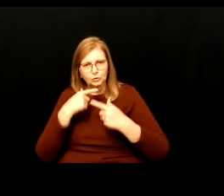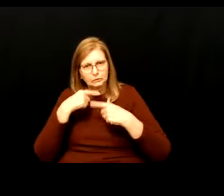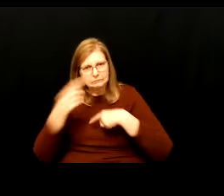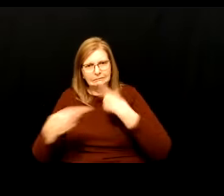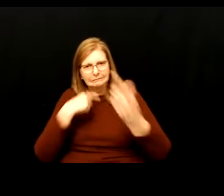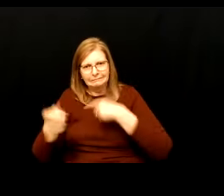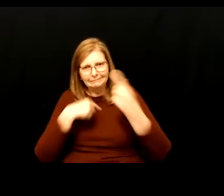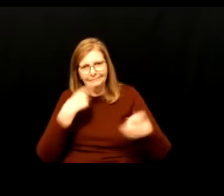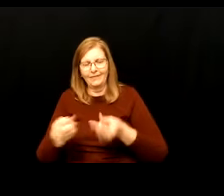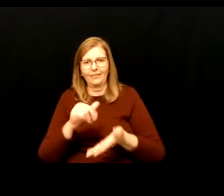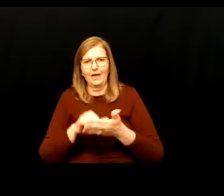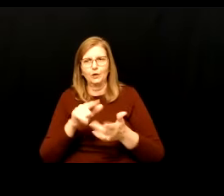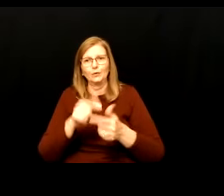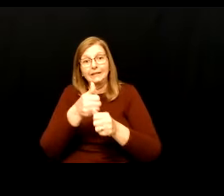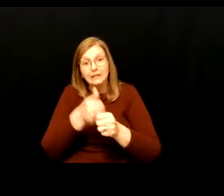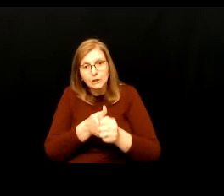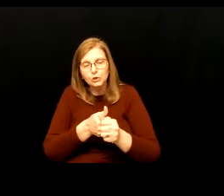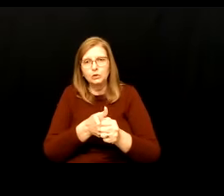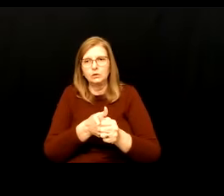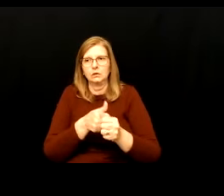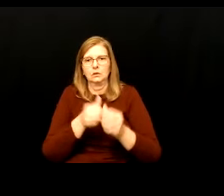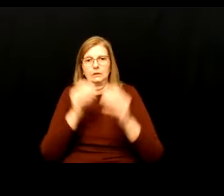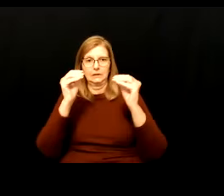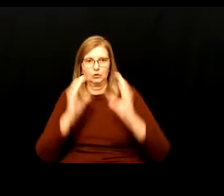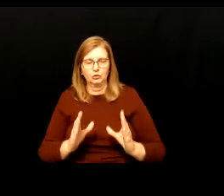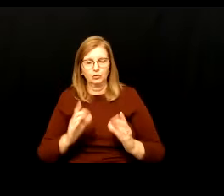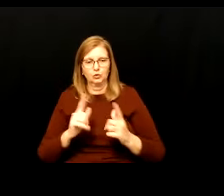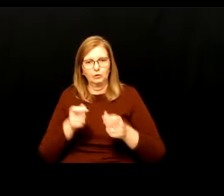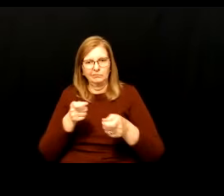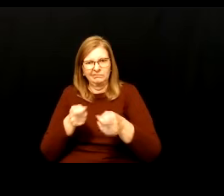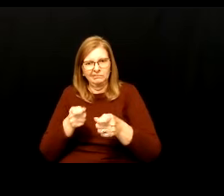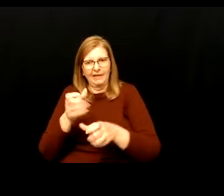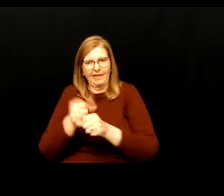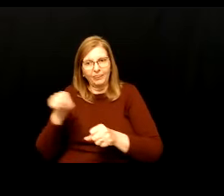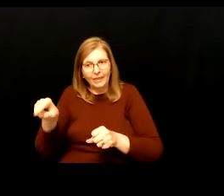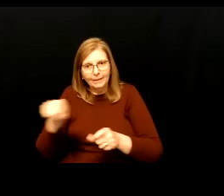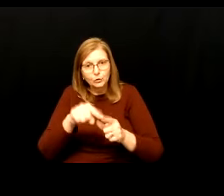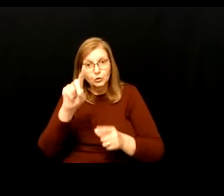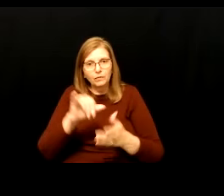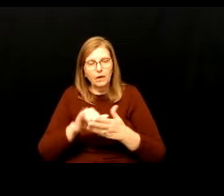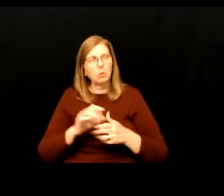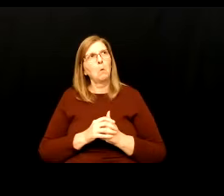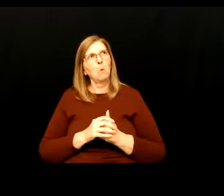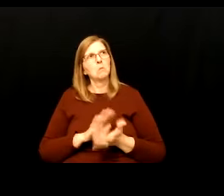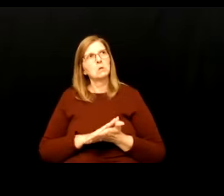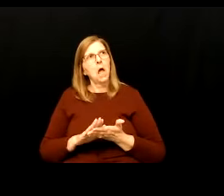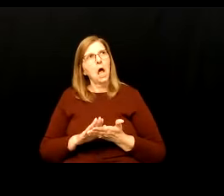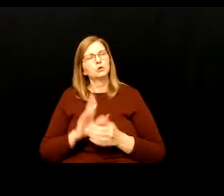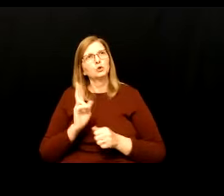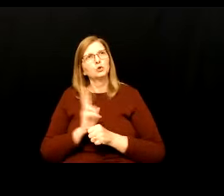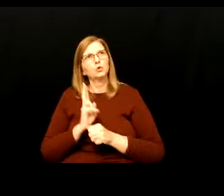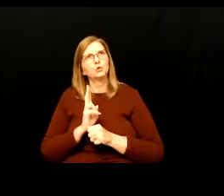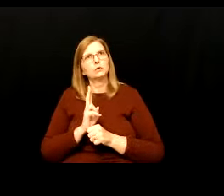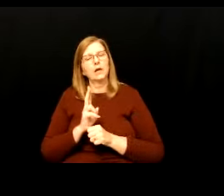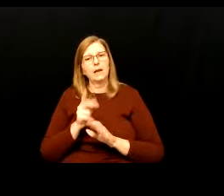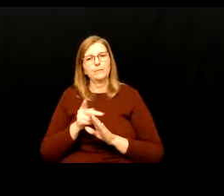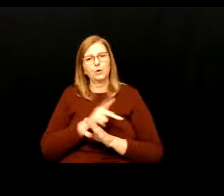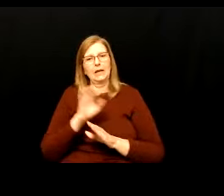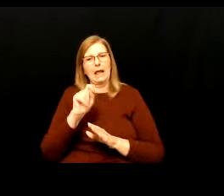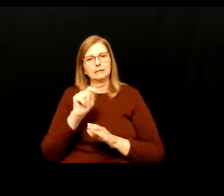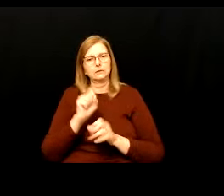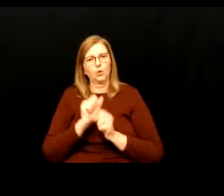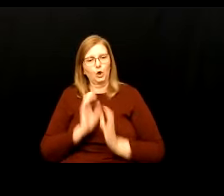to each teacher to get them to do that. And so I thought, oh, it'd be nice to use a worker, a pre-ETS worker, somebody to